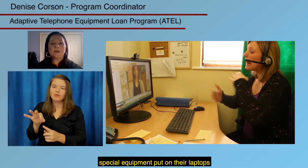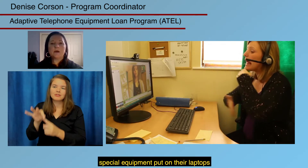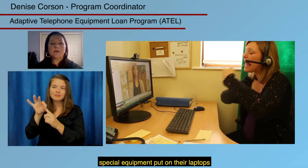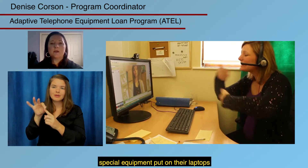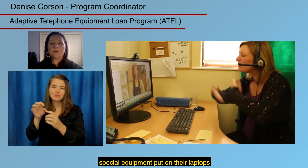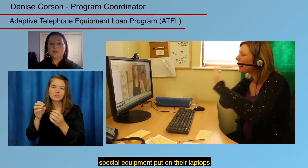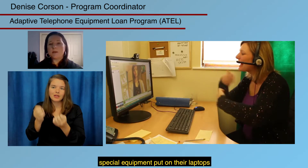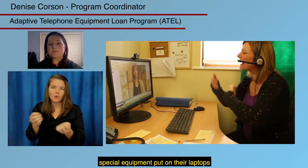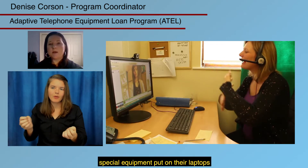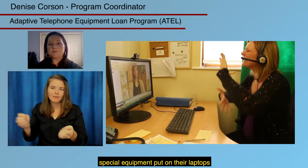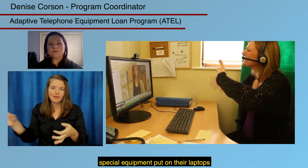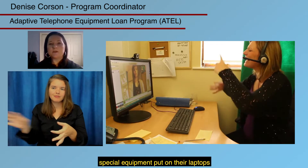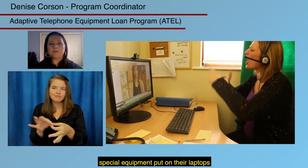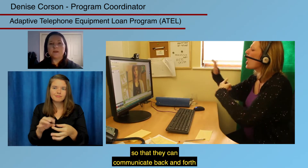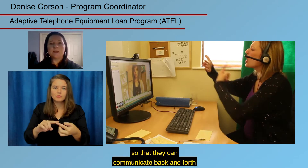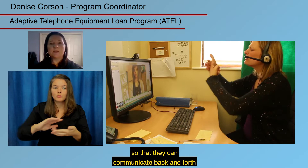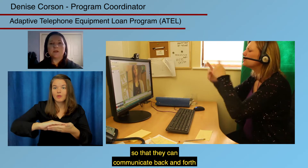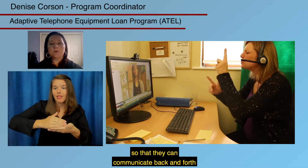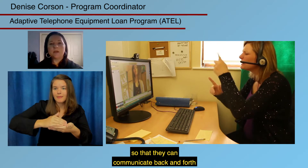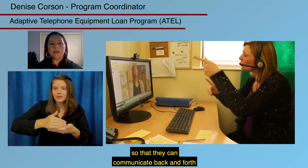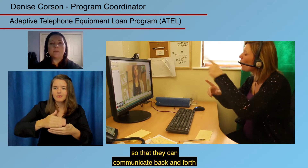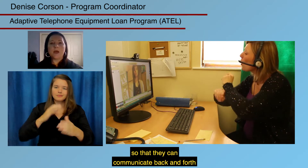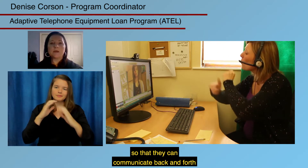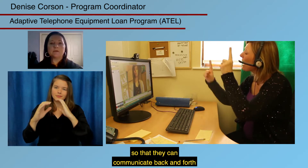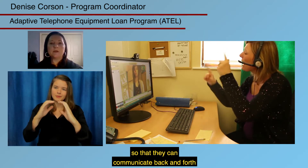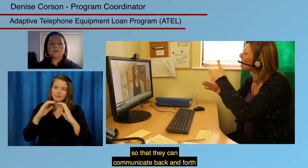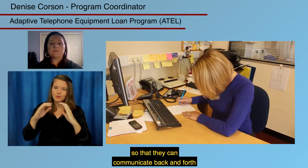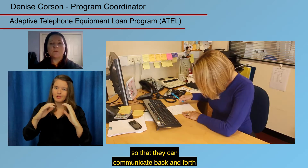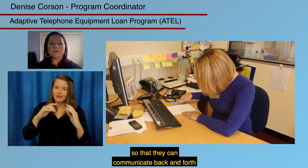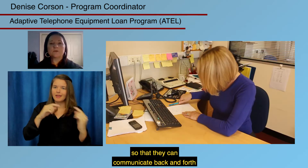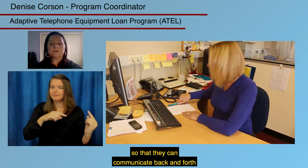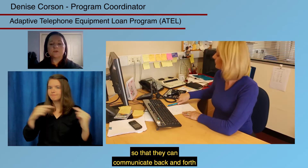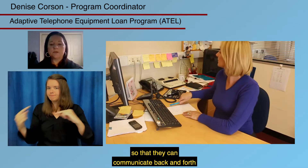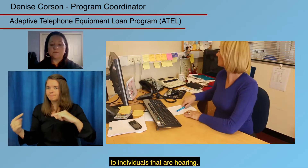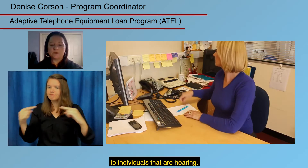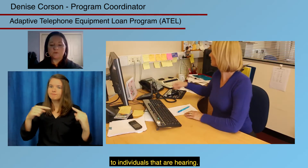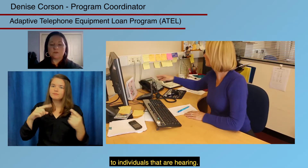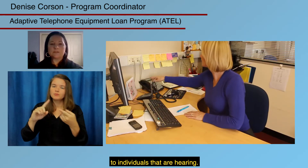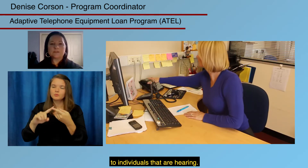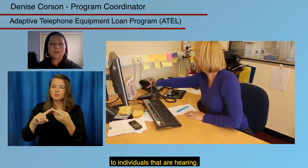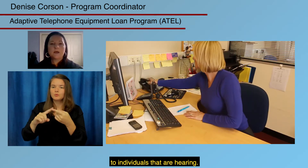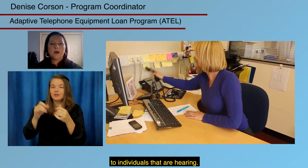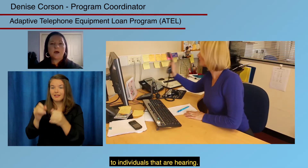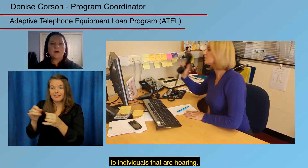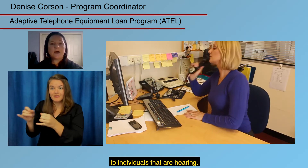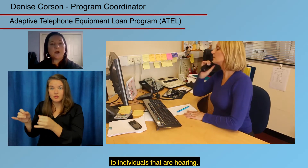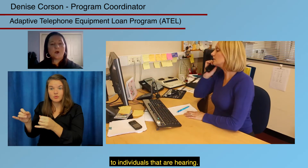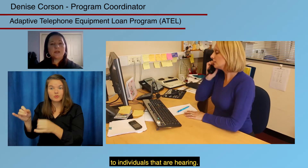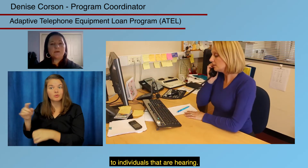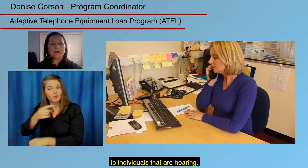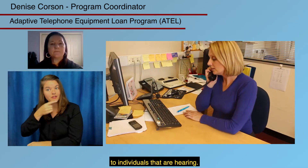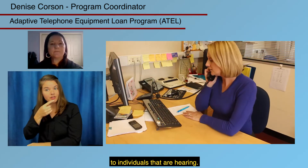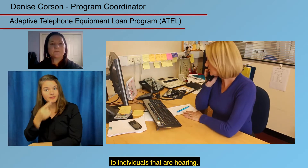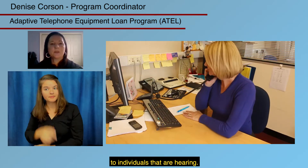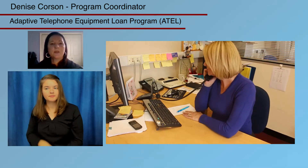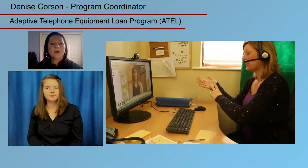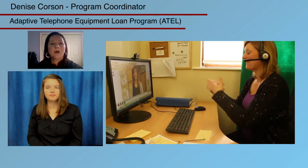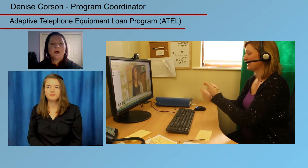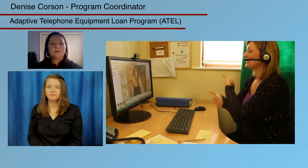put on their laptop so that they can communicate back and forth to individuals that are